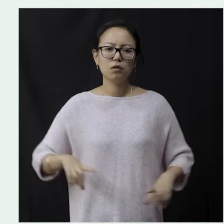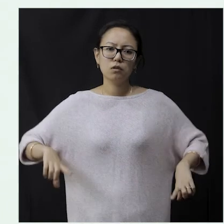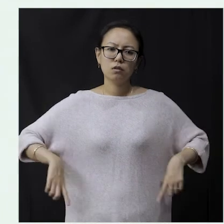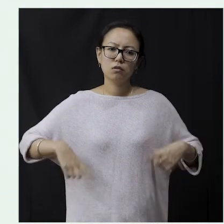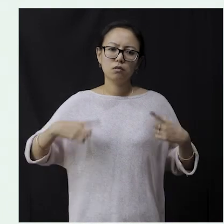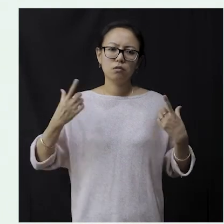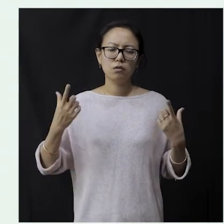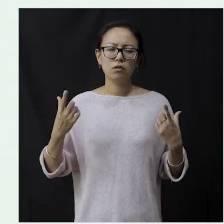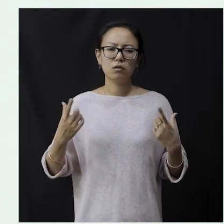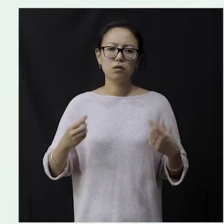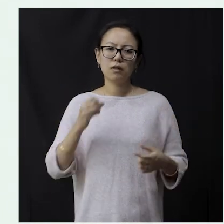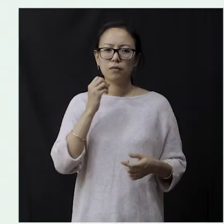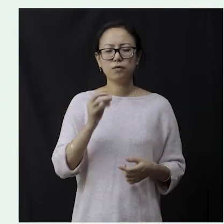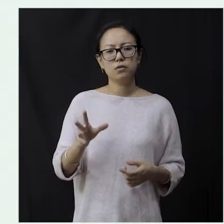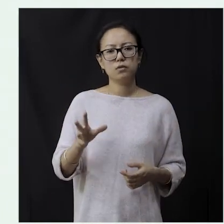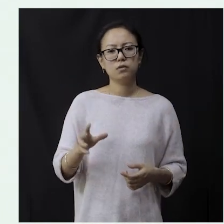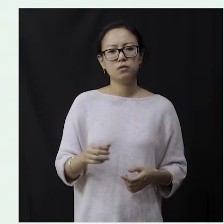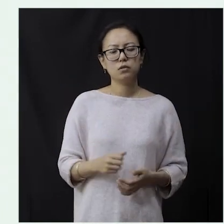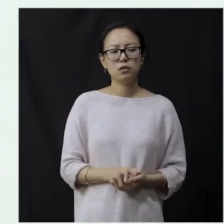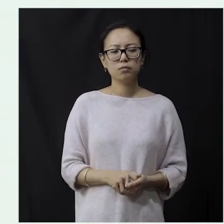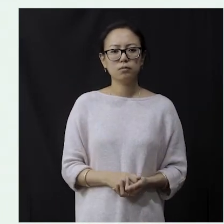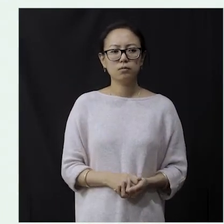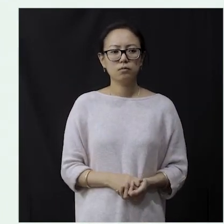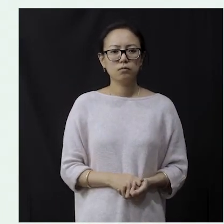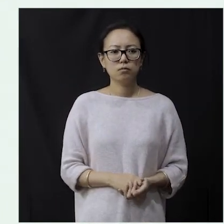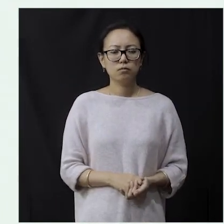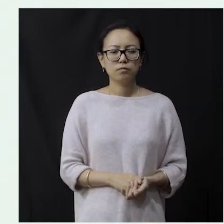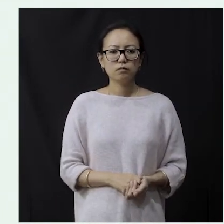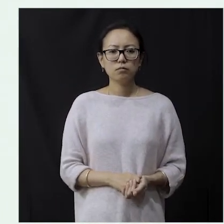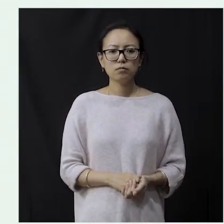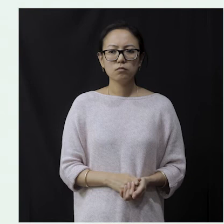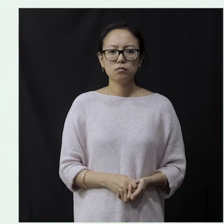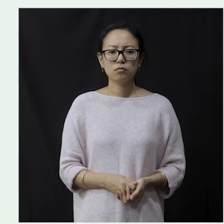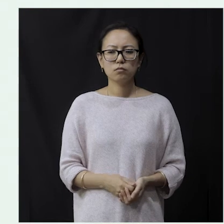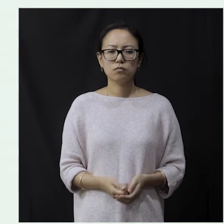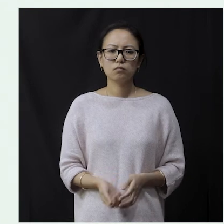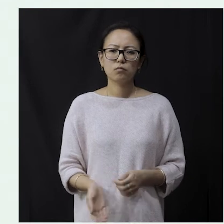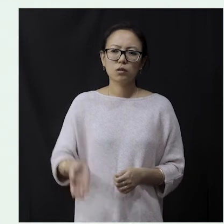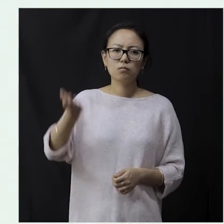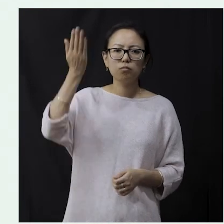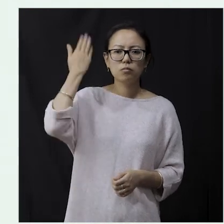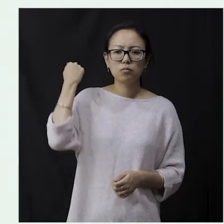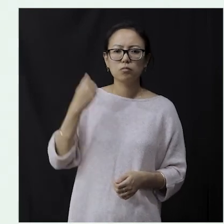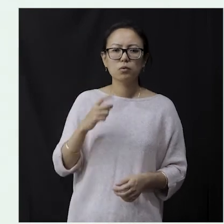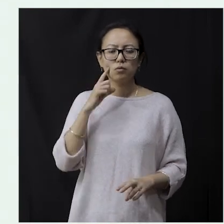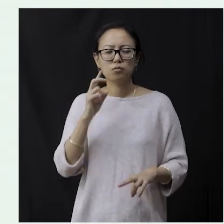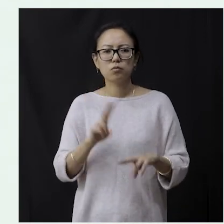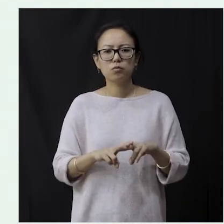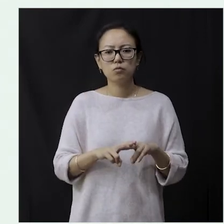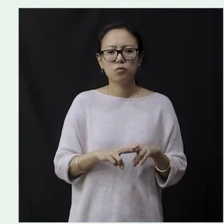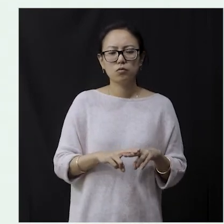easy, right? Then another thing about transport is that earlier, in order to send things from one country